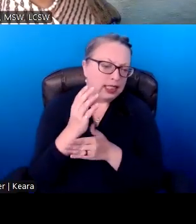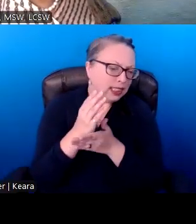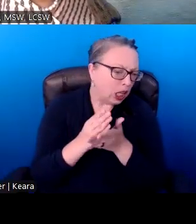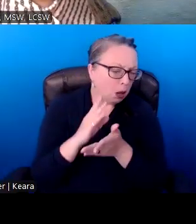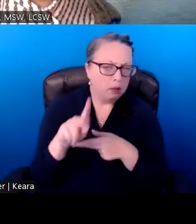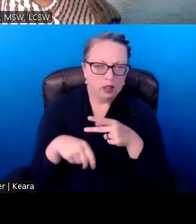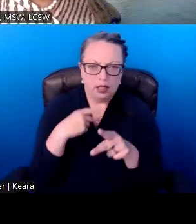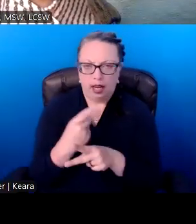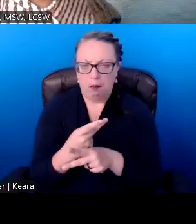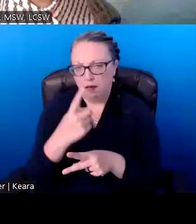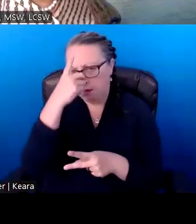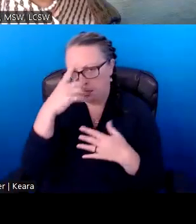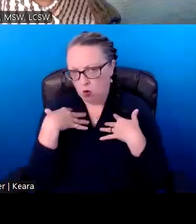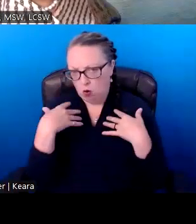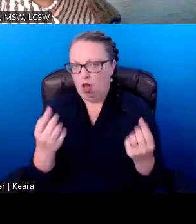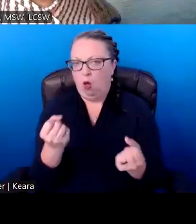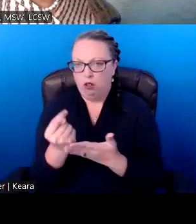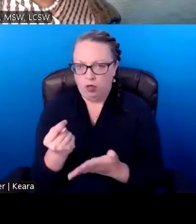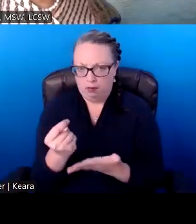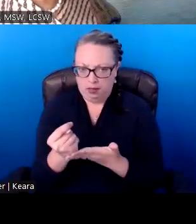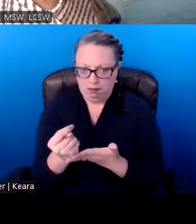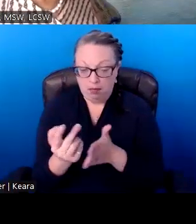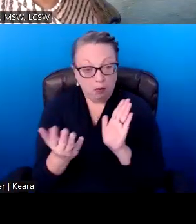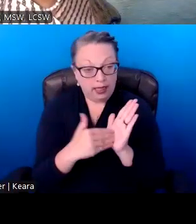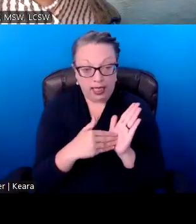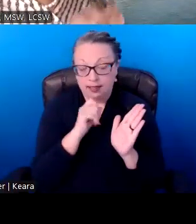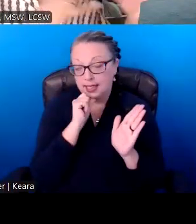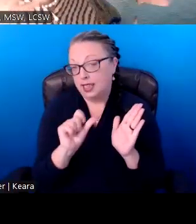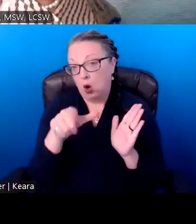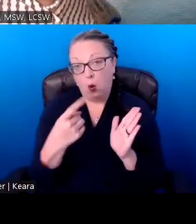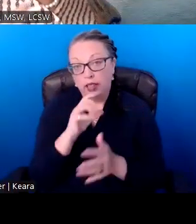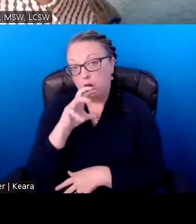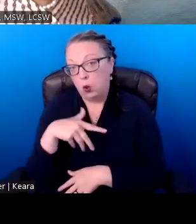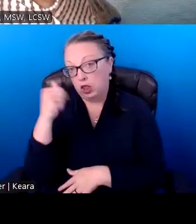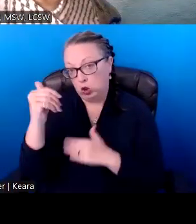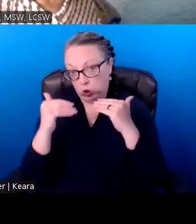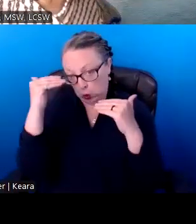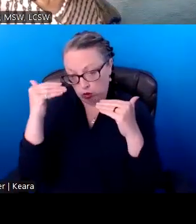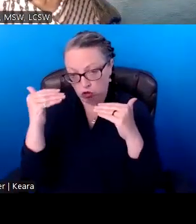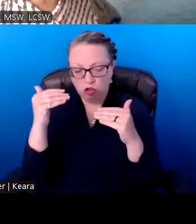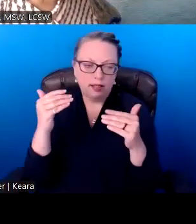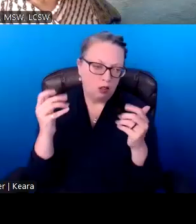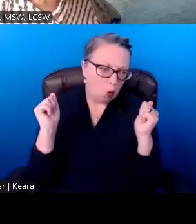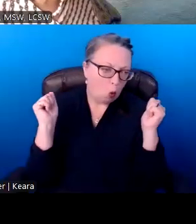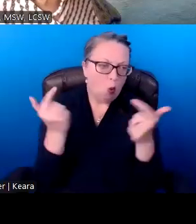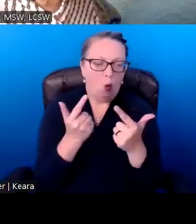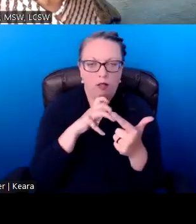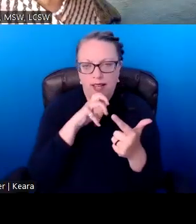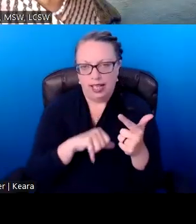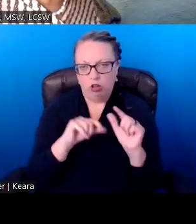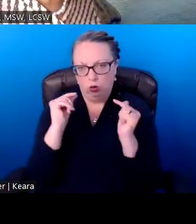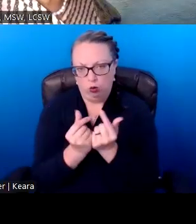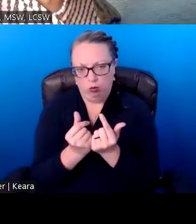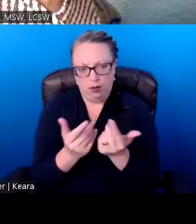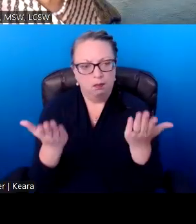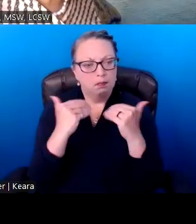of mental health treatment. Again, this is not just older adults, but all age groups. Next